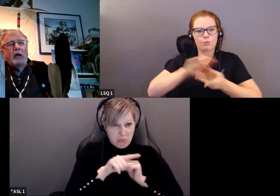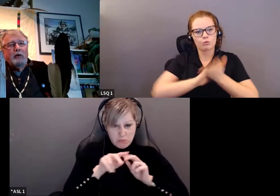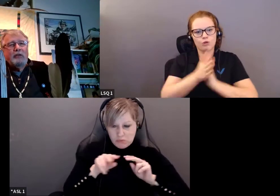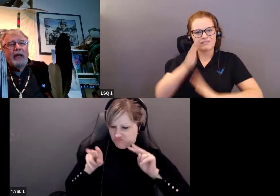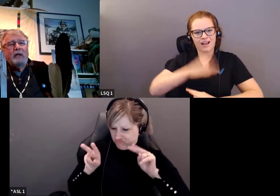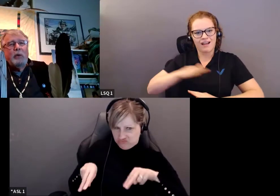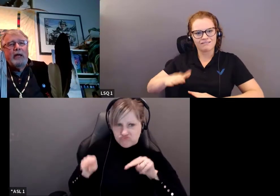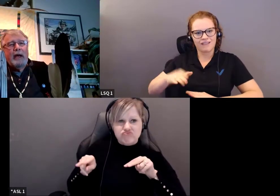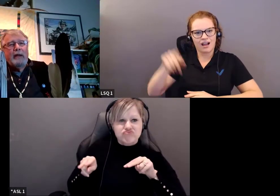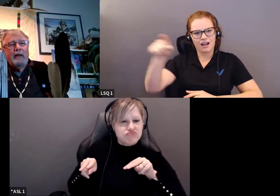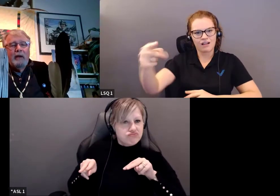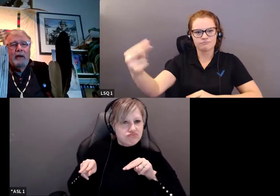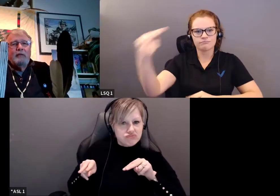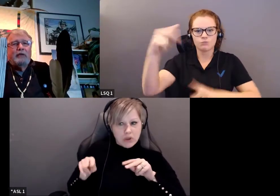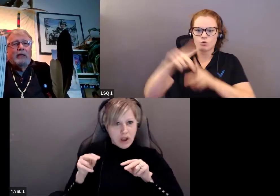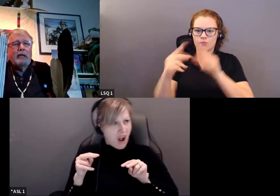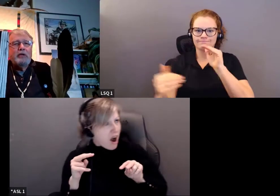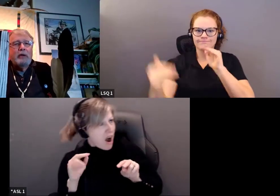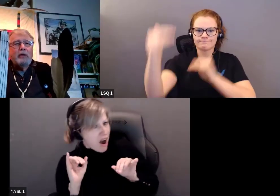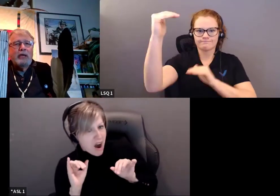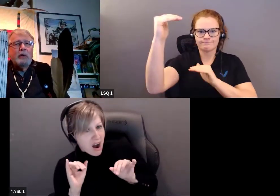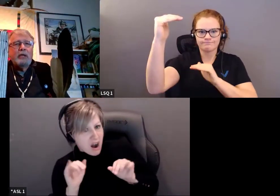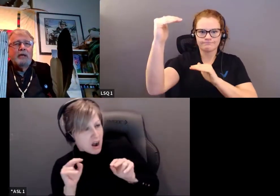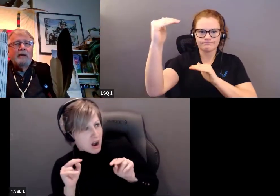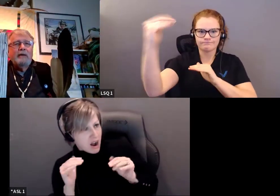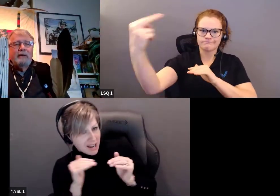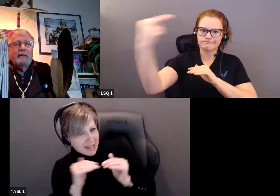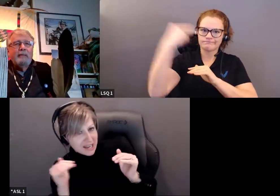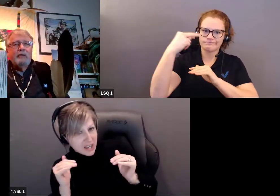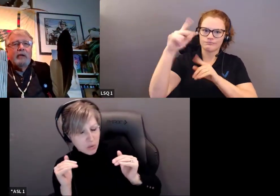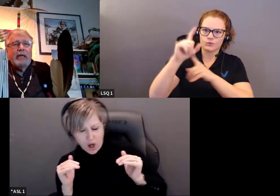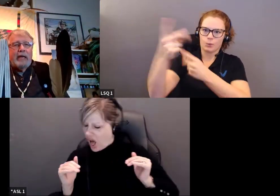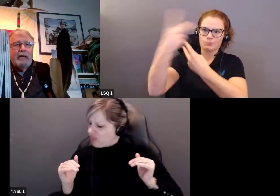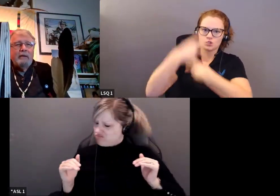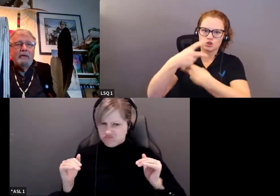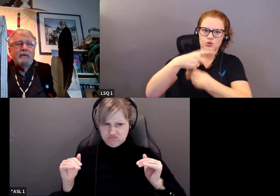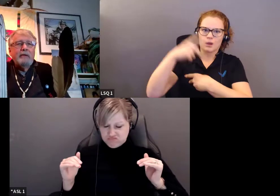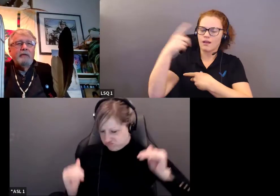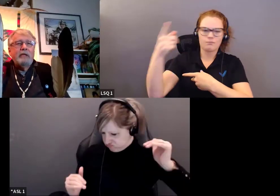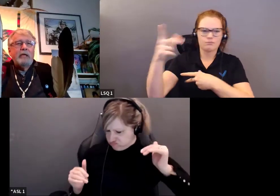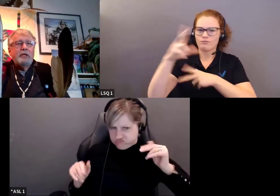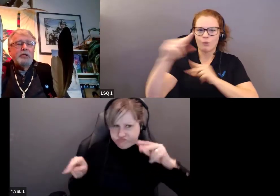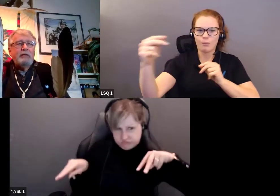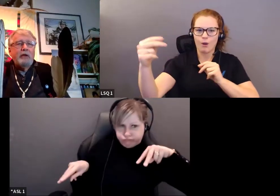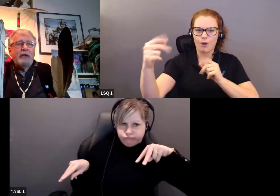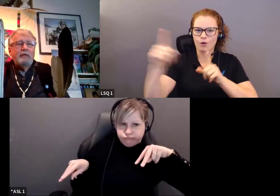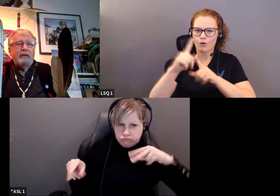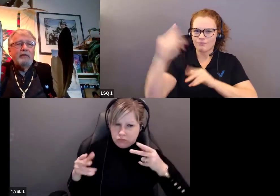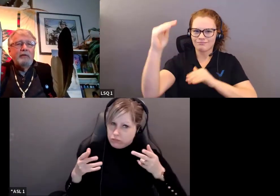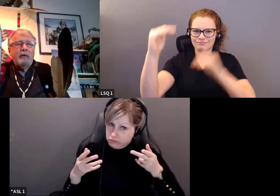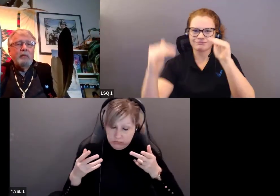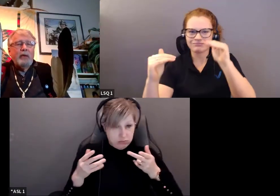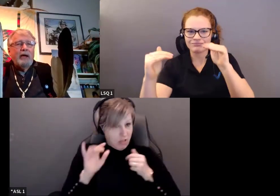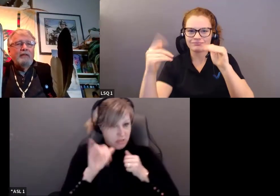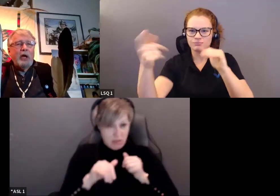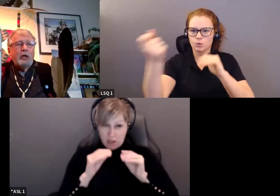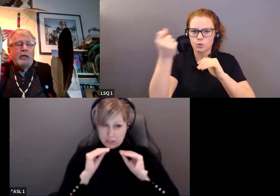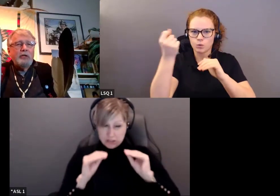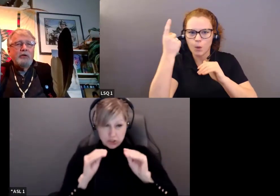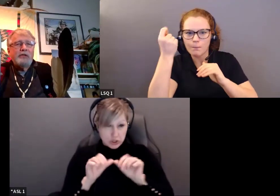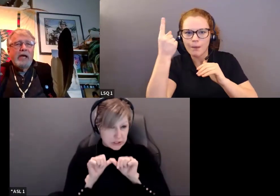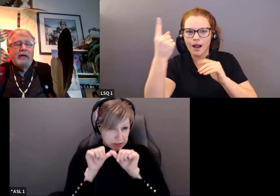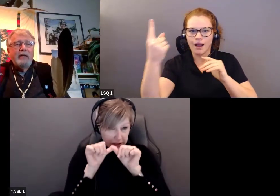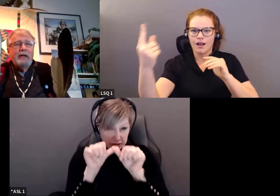that understanding we had of seeing each other equally. Today, this teaching still exists because